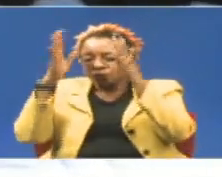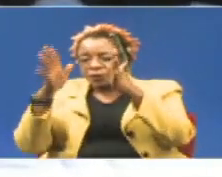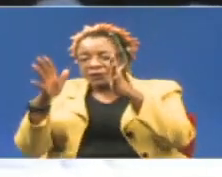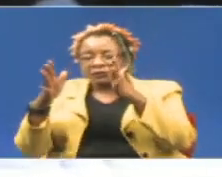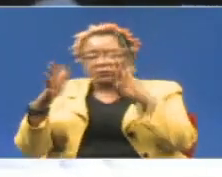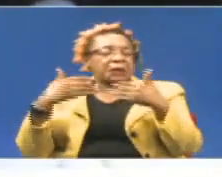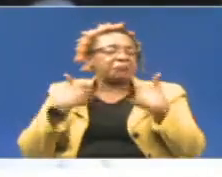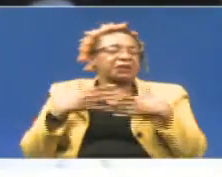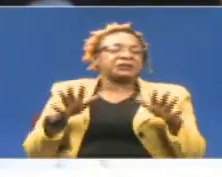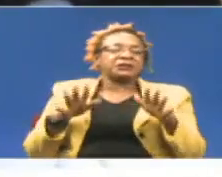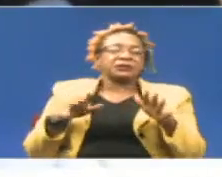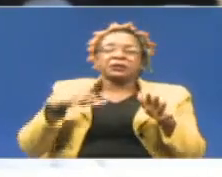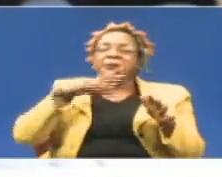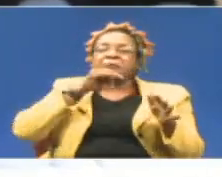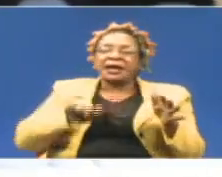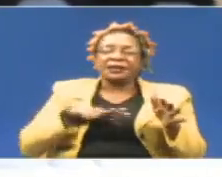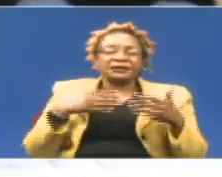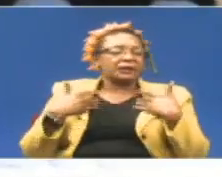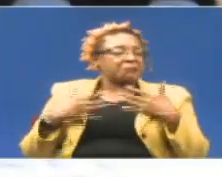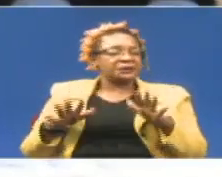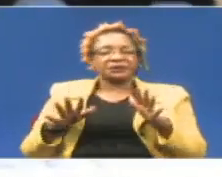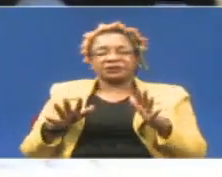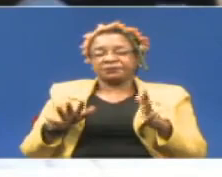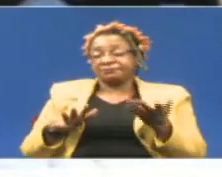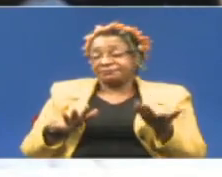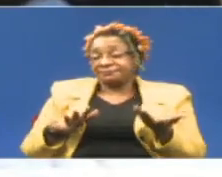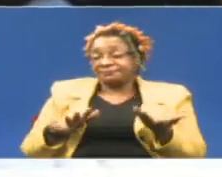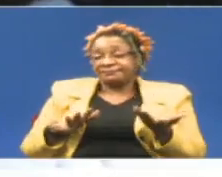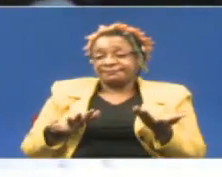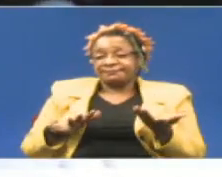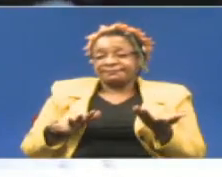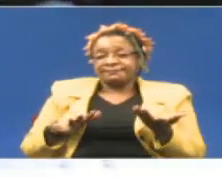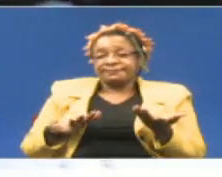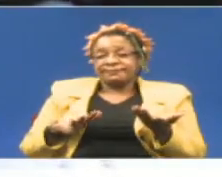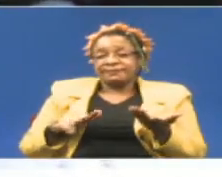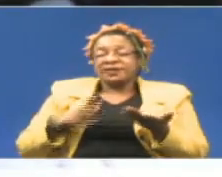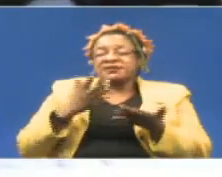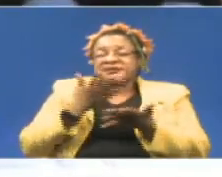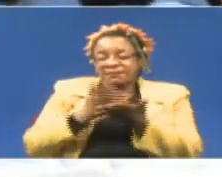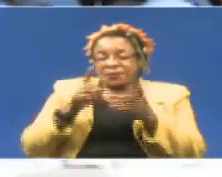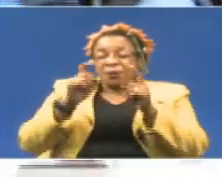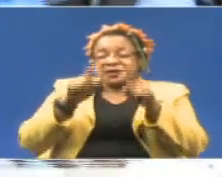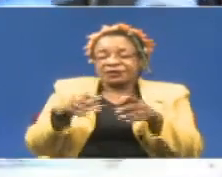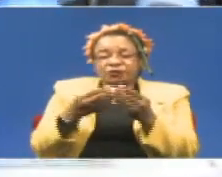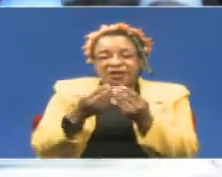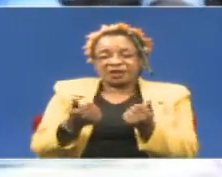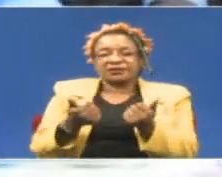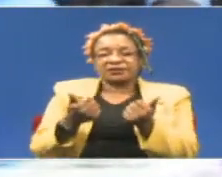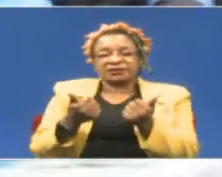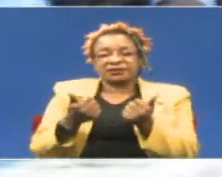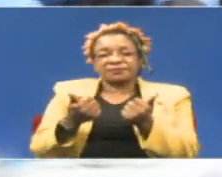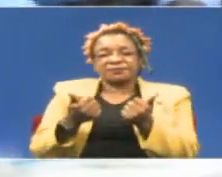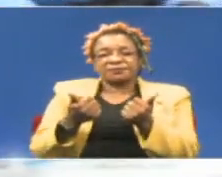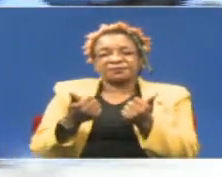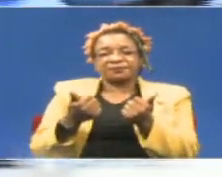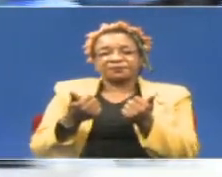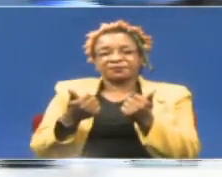hapendi. Mzazi, hapendi. It's something that we need to address.